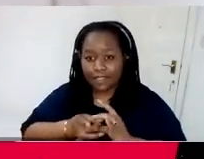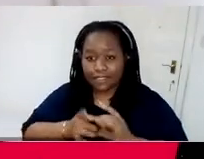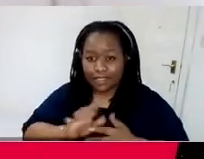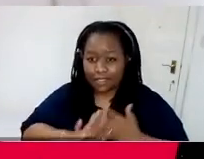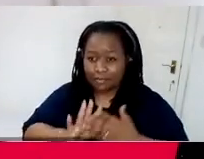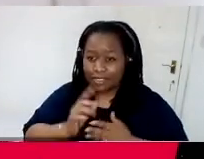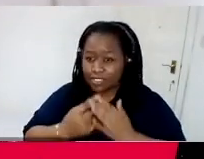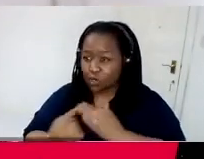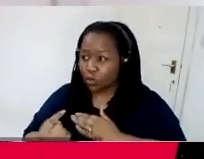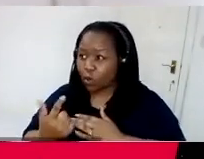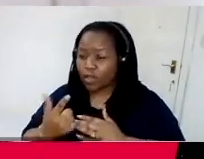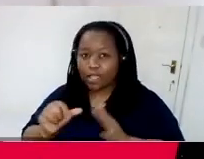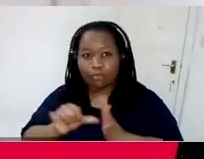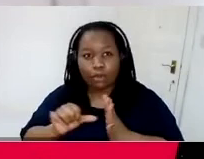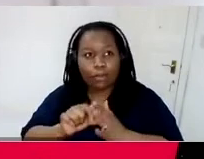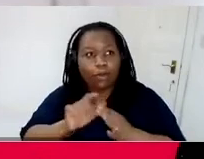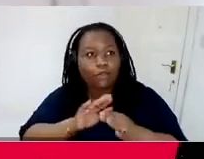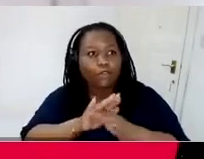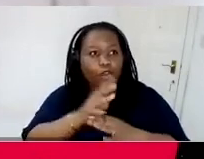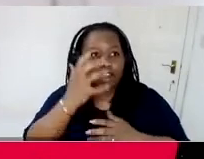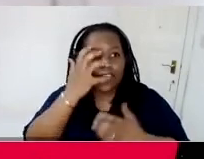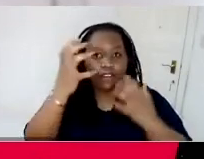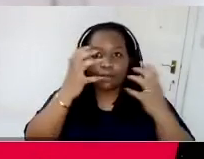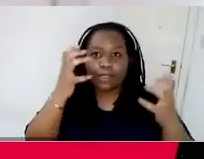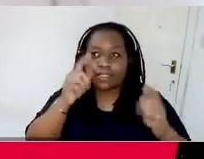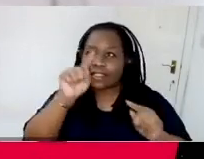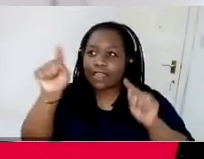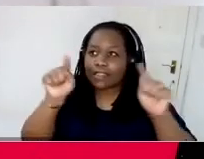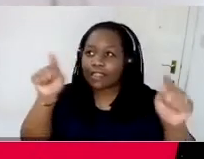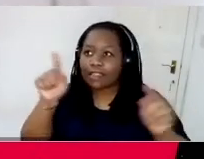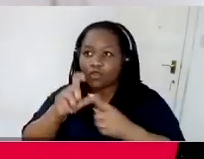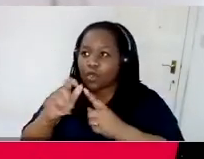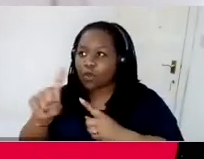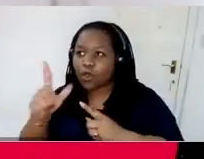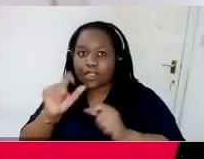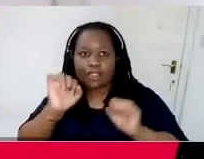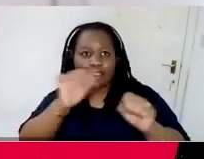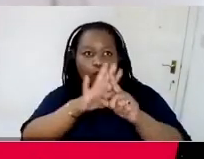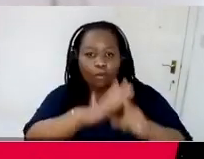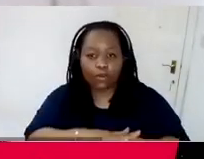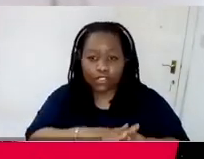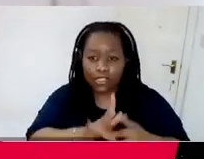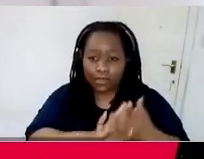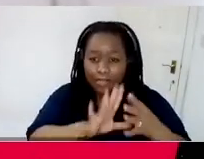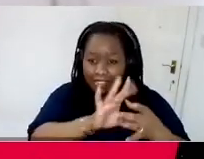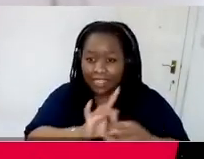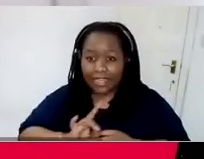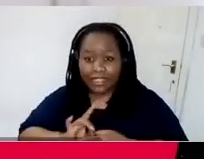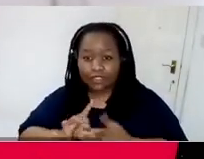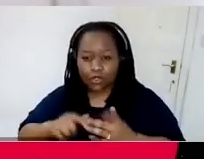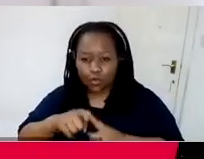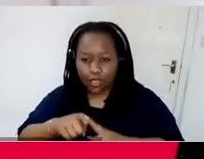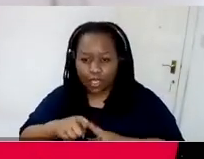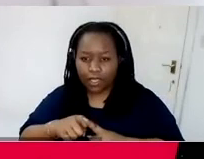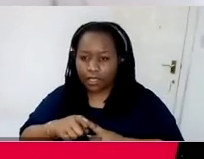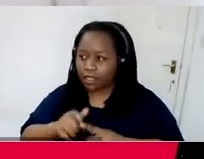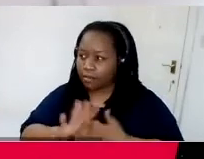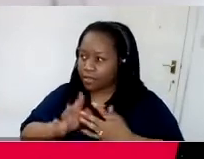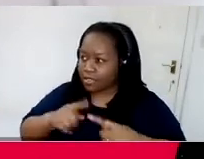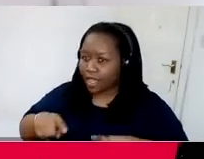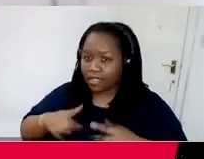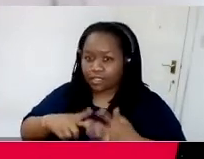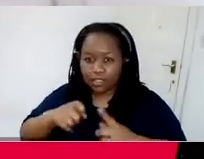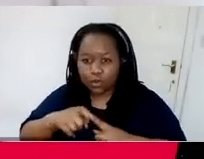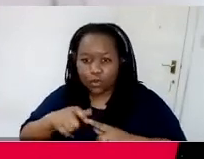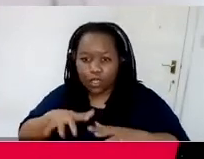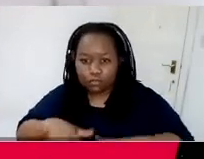what foreign states over there are doing in their wars or in their repression, but what are we doing with our weapons in